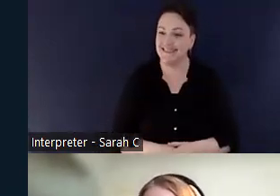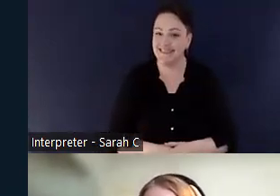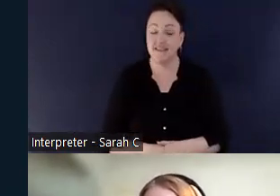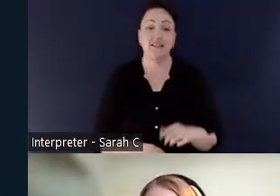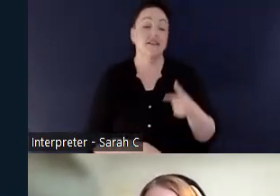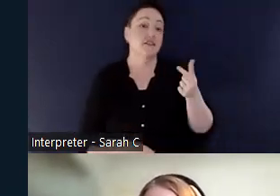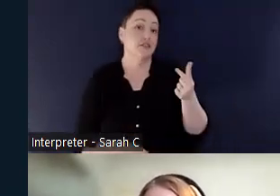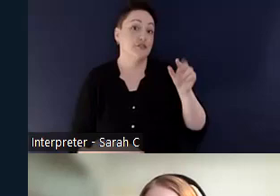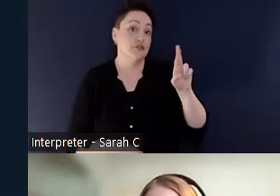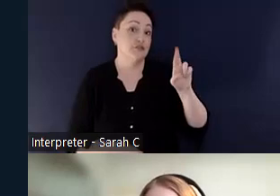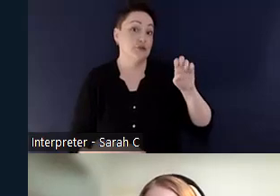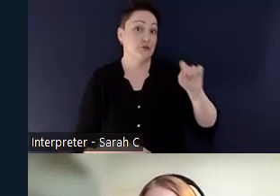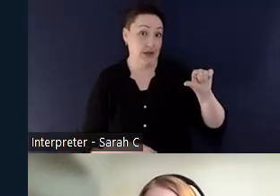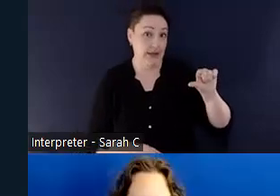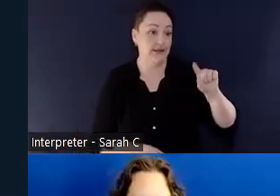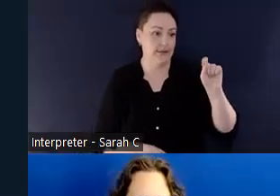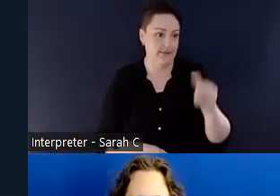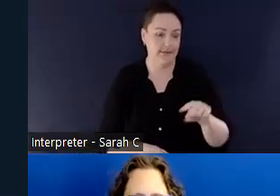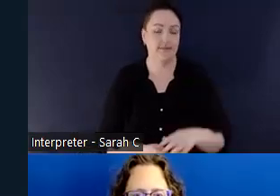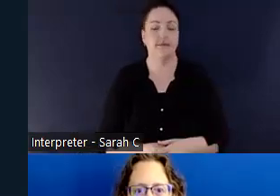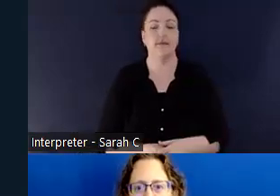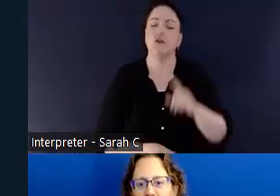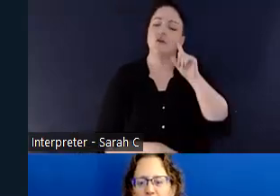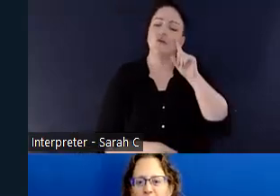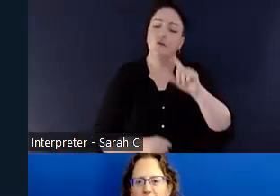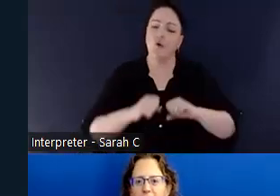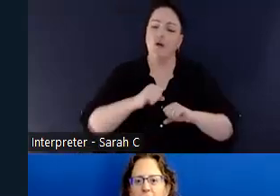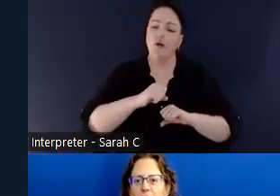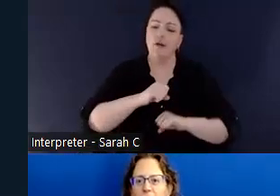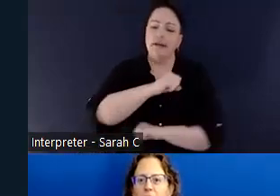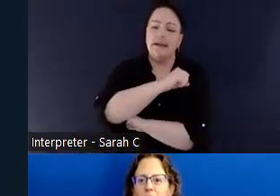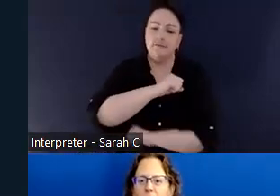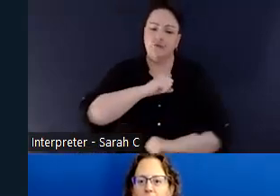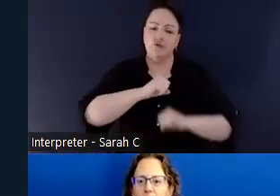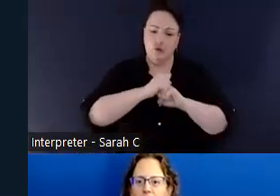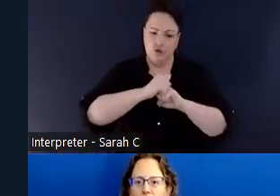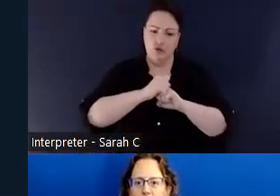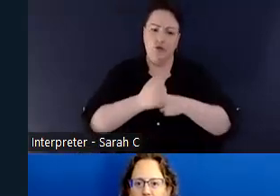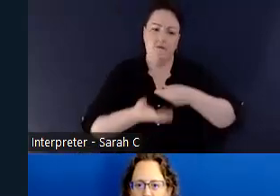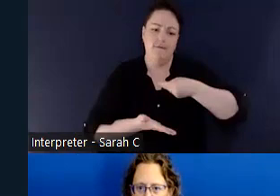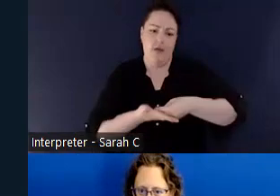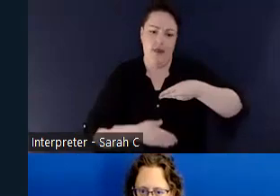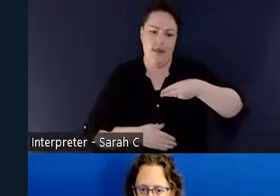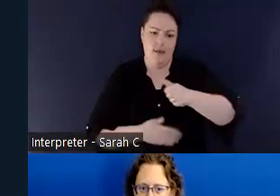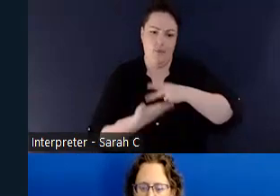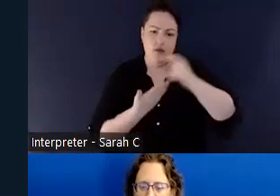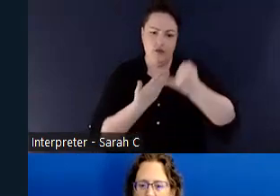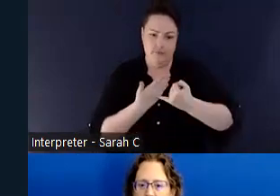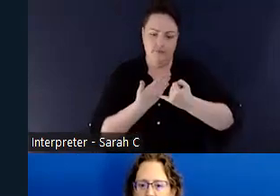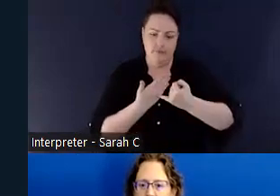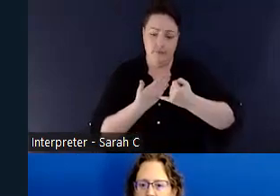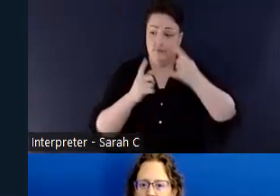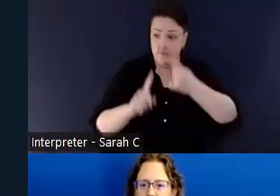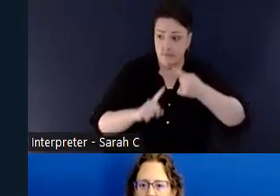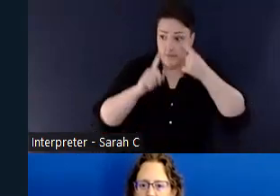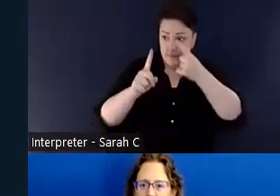Greg, for infrastructure funding projects, is the intent to provide infrastructure to undeveloped areas or